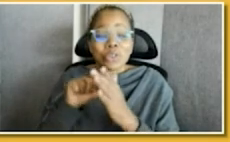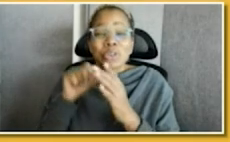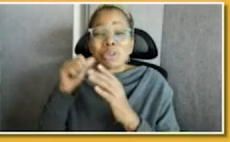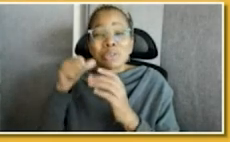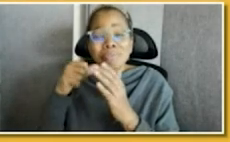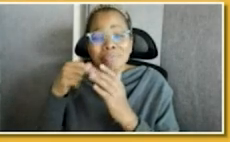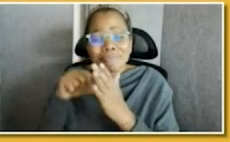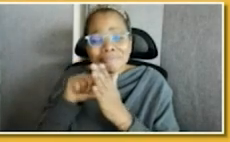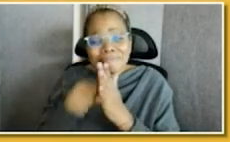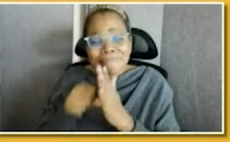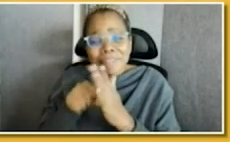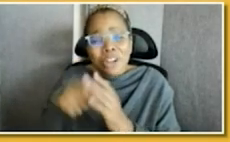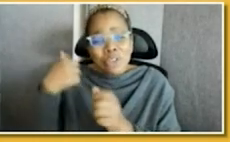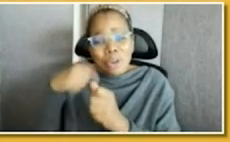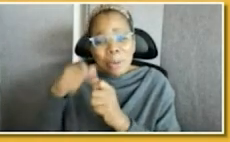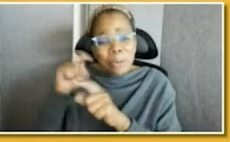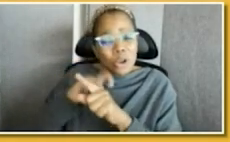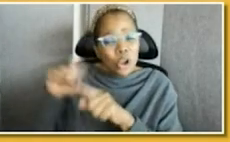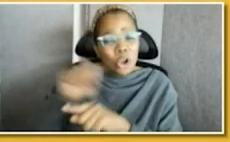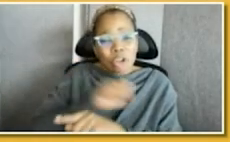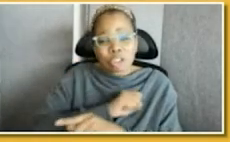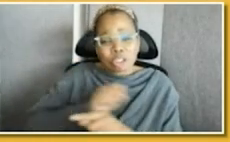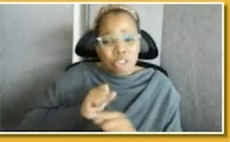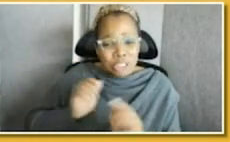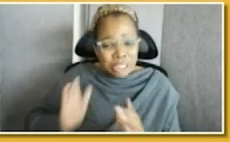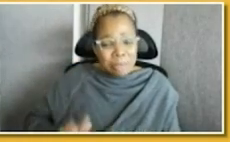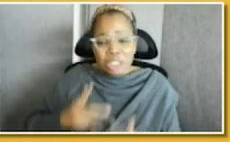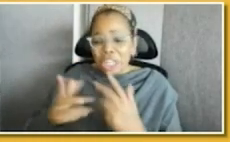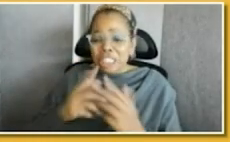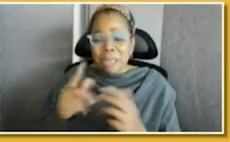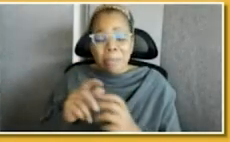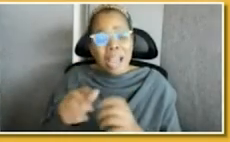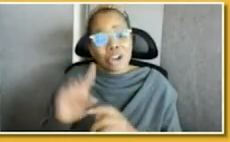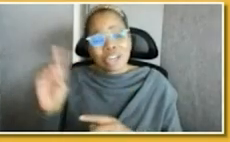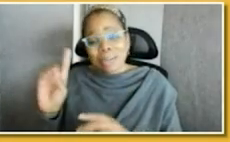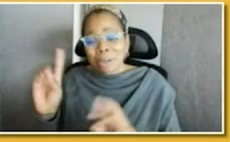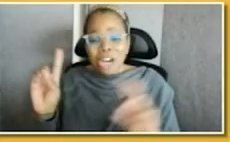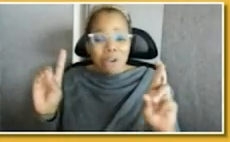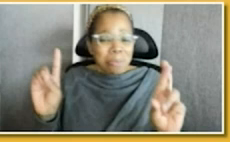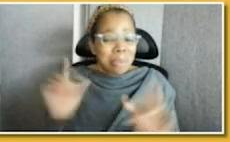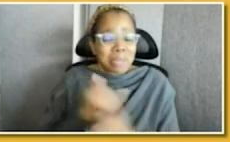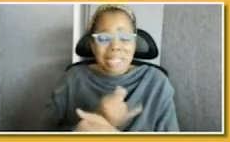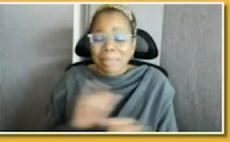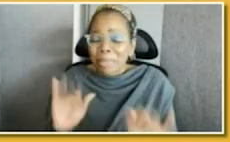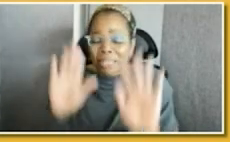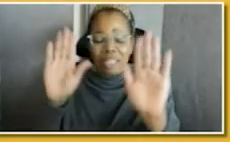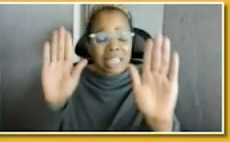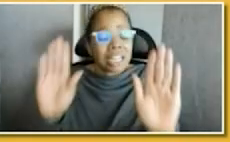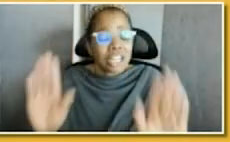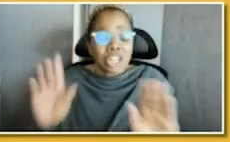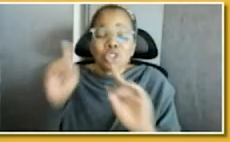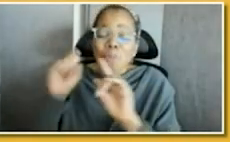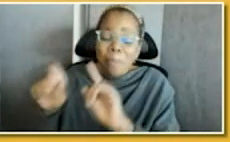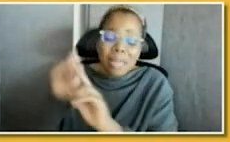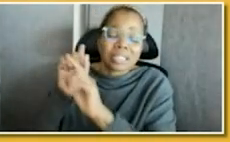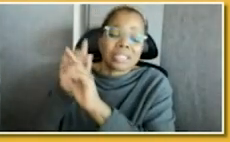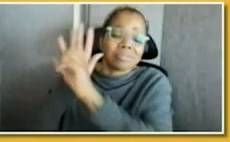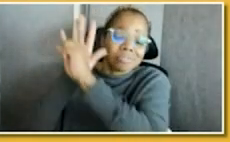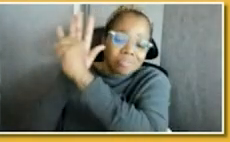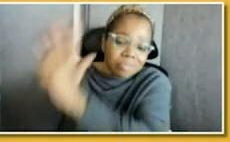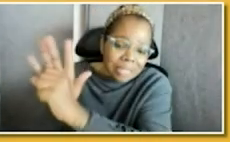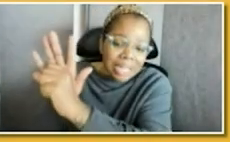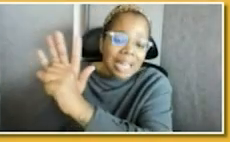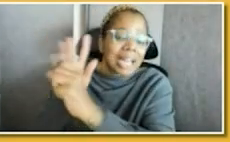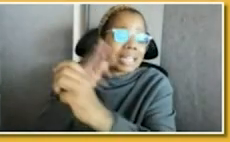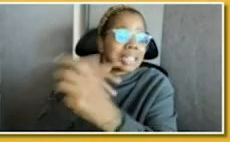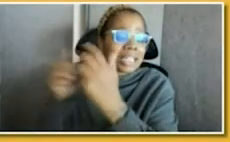senators, no matter where they're at on the political spectrum. This pressure needs to be across the board and ongoing. I think, Ron, like you were saying, the key